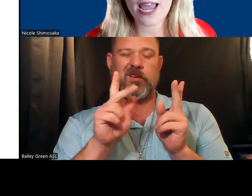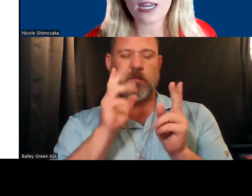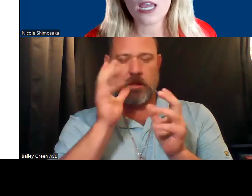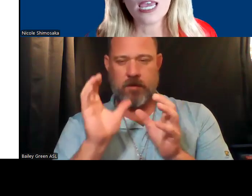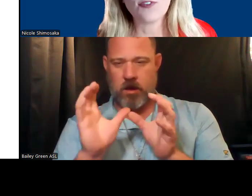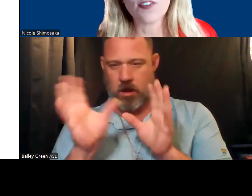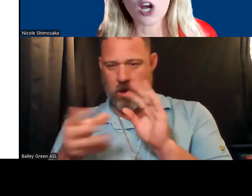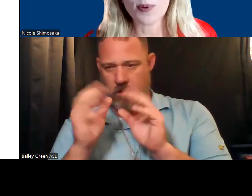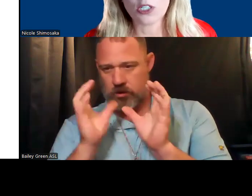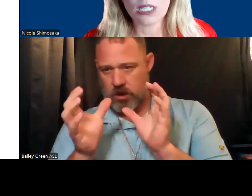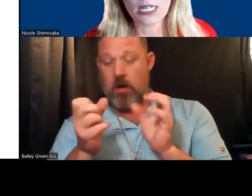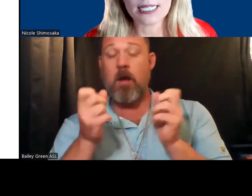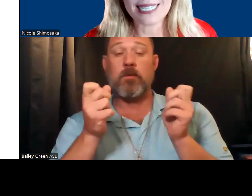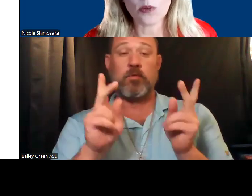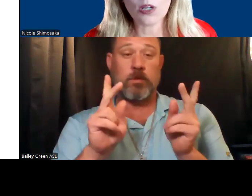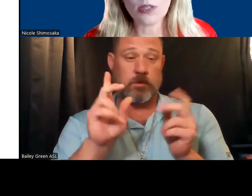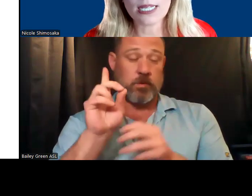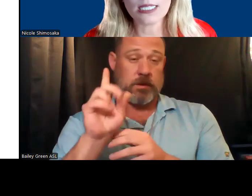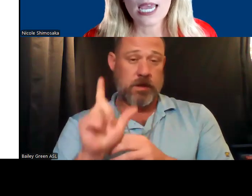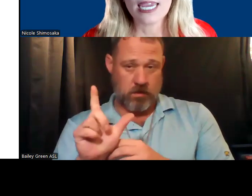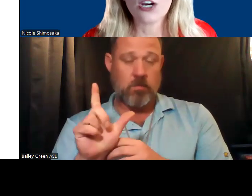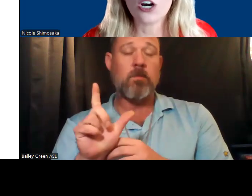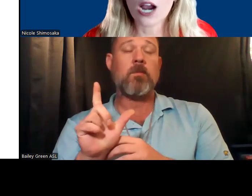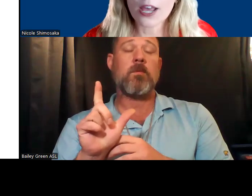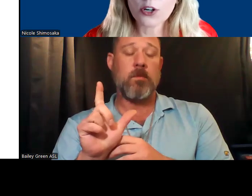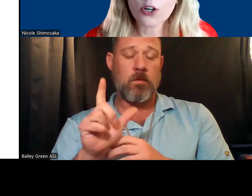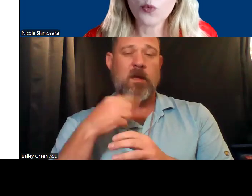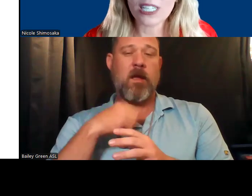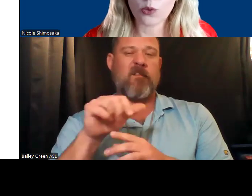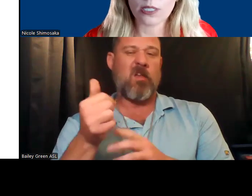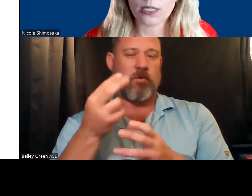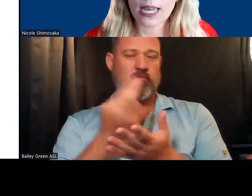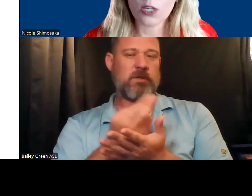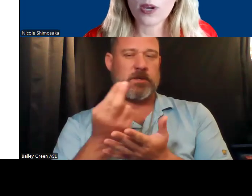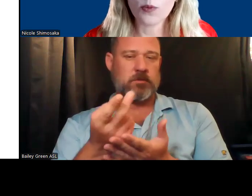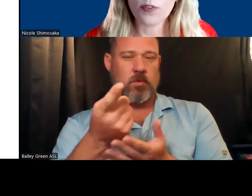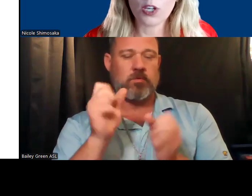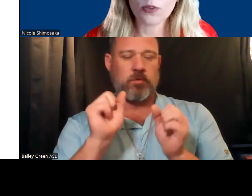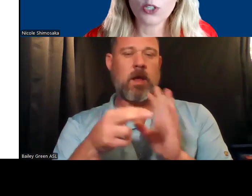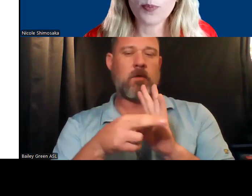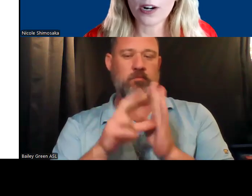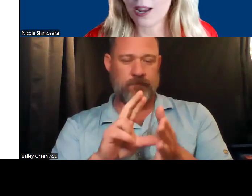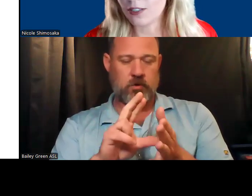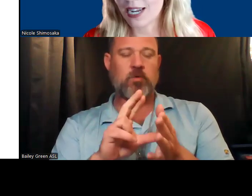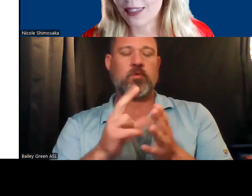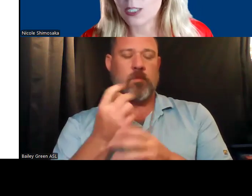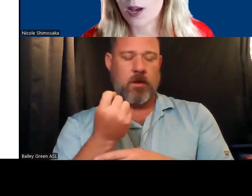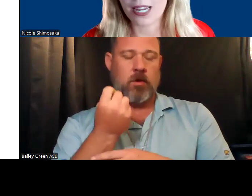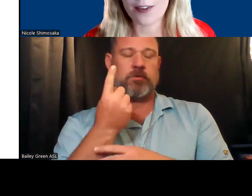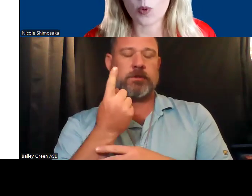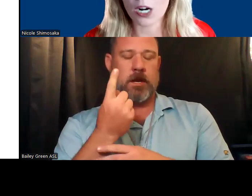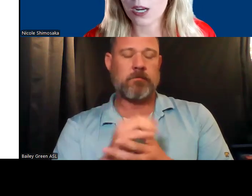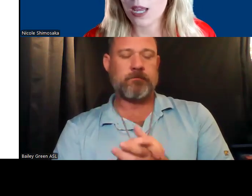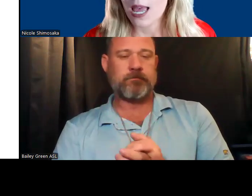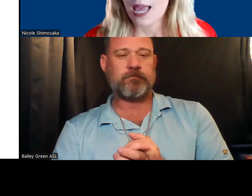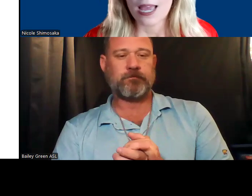chat. If you have an opportunity to download this, here are other resources that you can review to better understand this body of